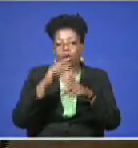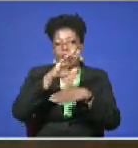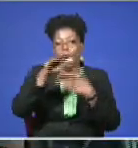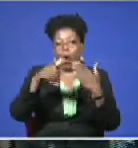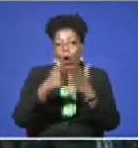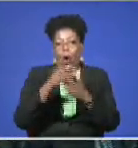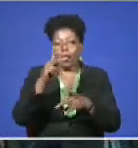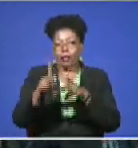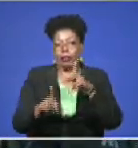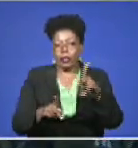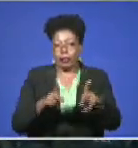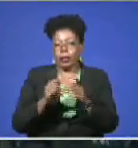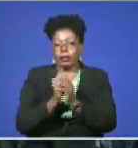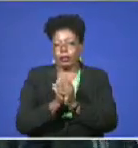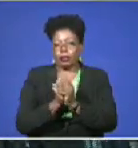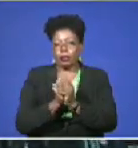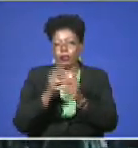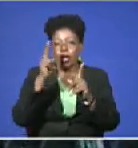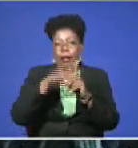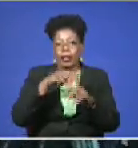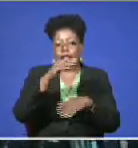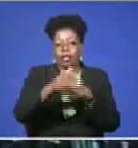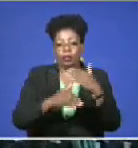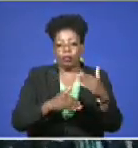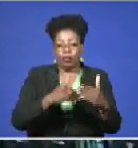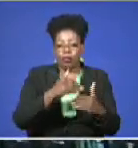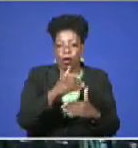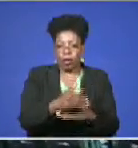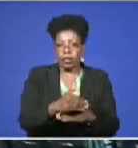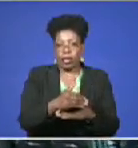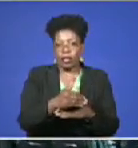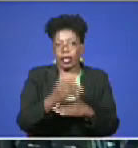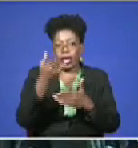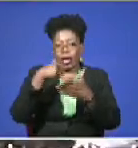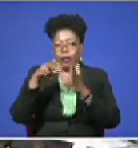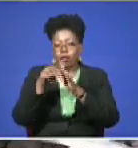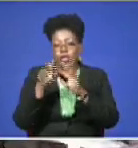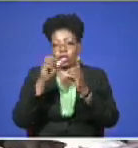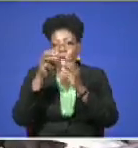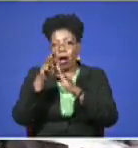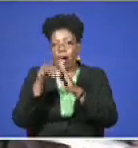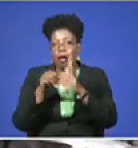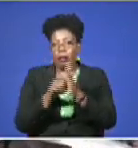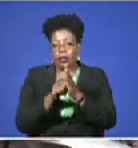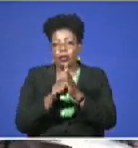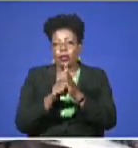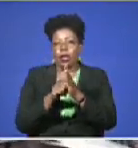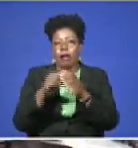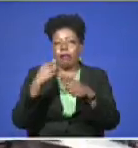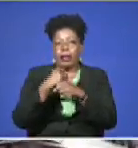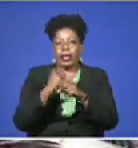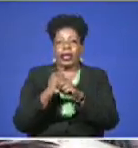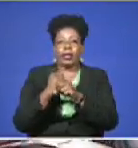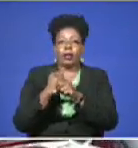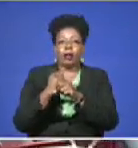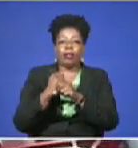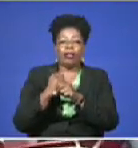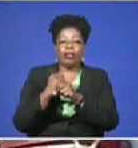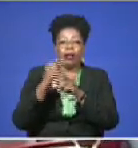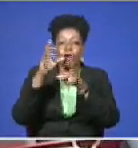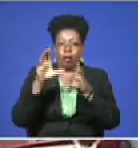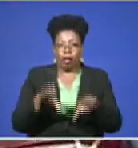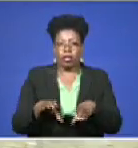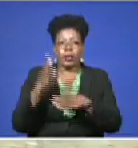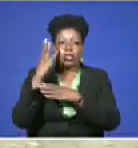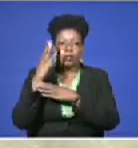people. As the application process has been streamlined, the Immigration Department is making the customer experience as seamless as